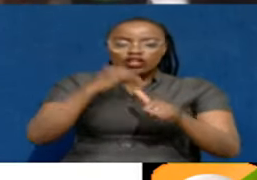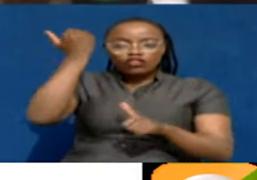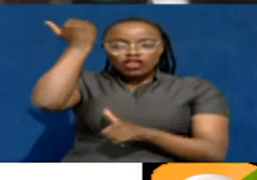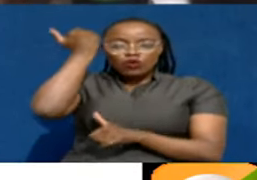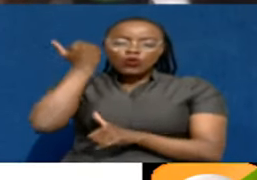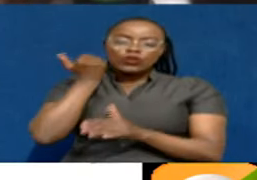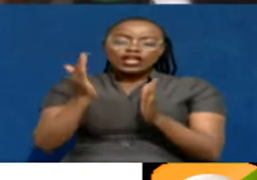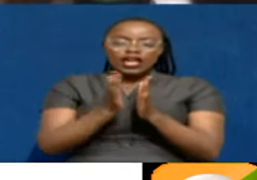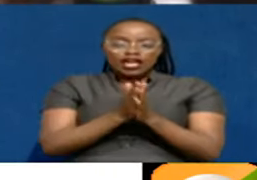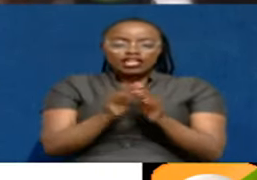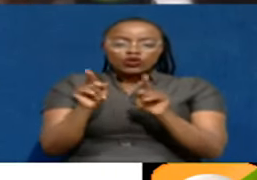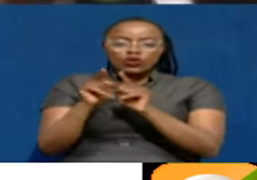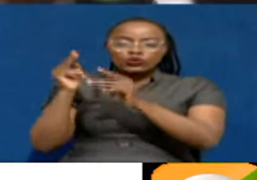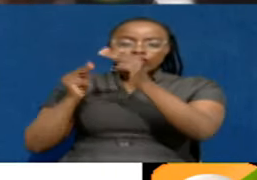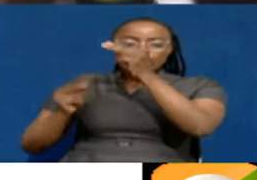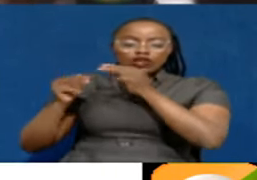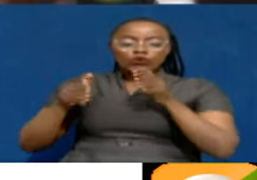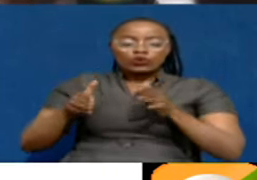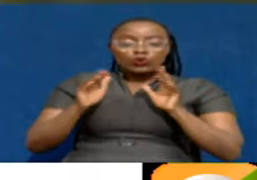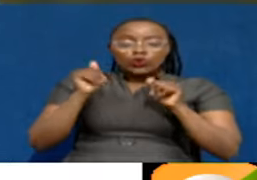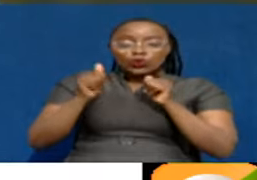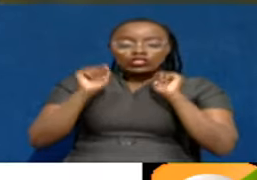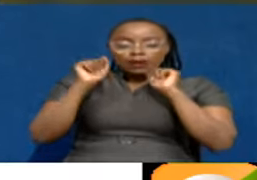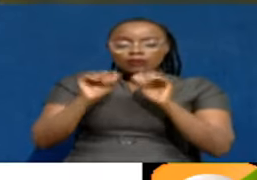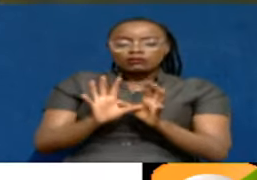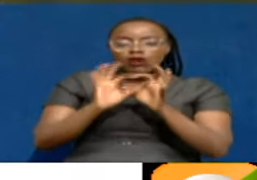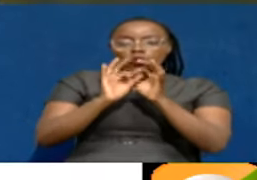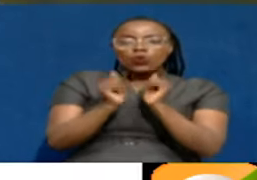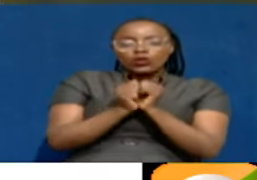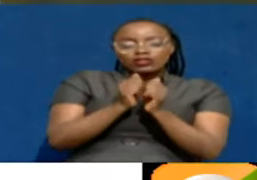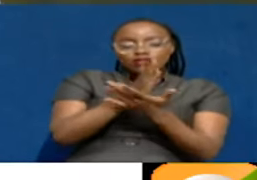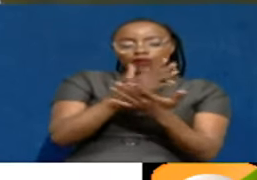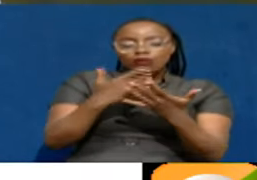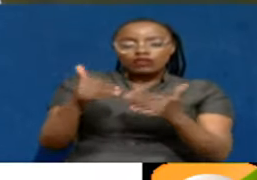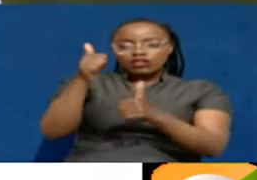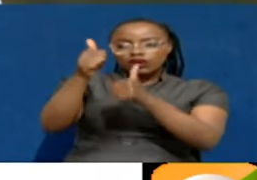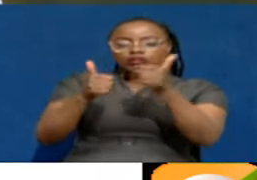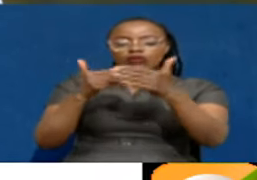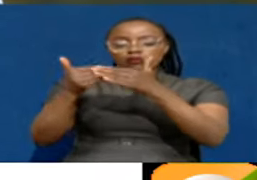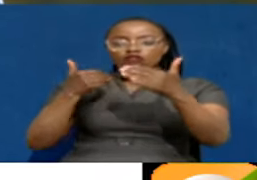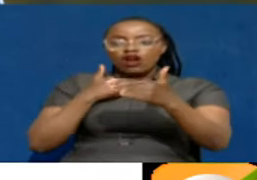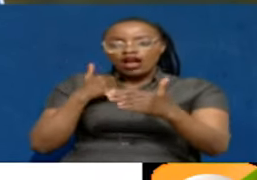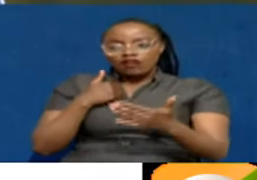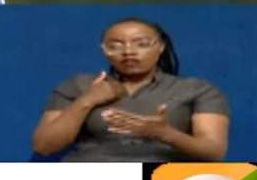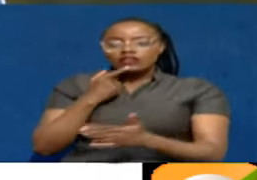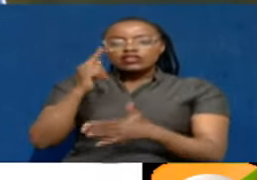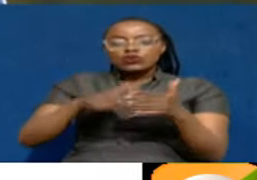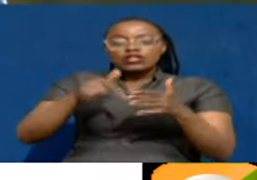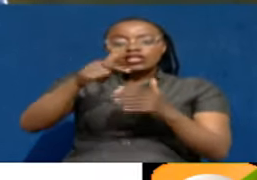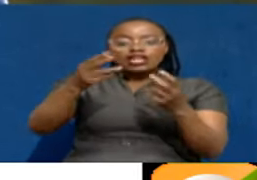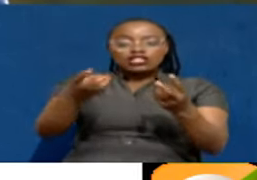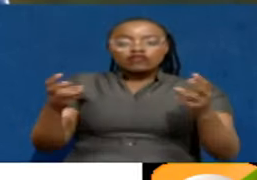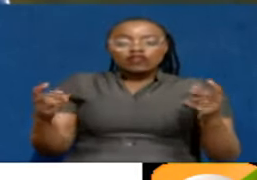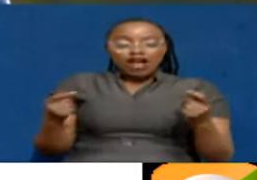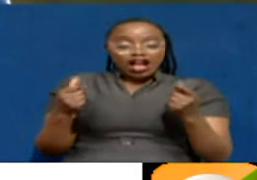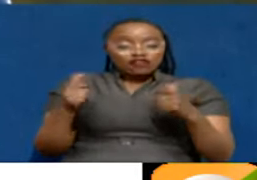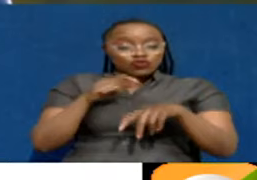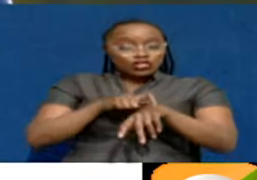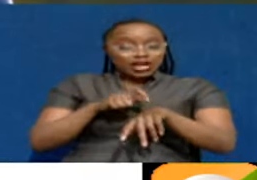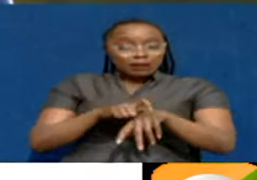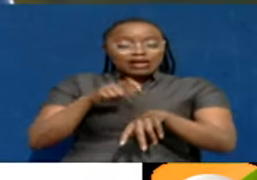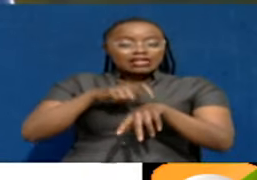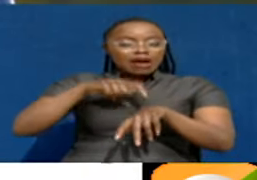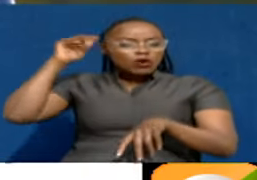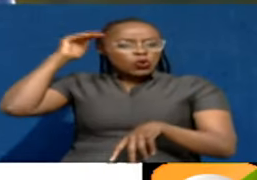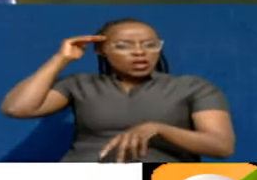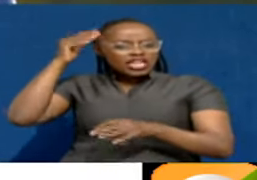court and the historic manner that you can tie to some of the things that we've heard here. So we've said here on this panel several times that when